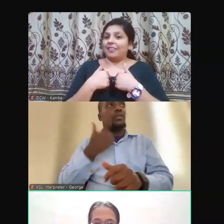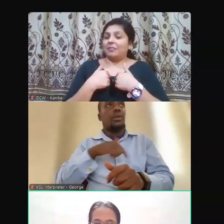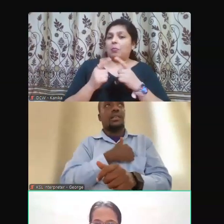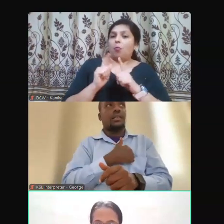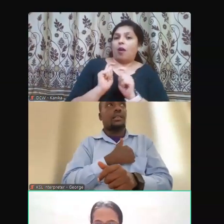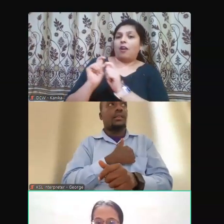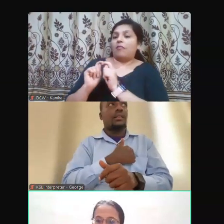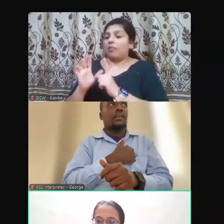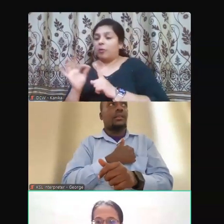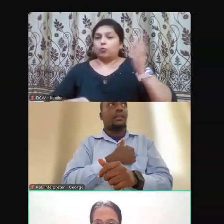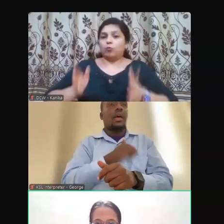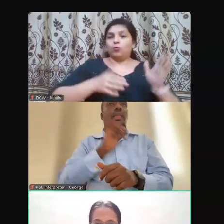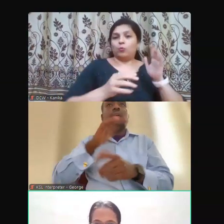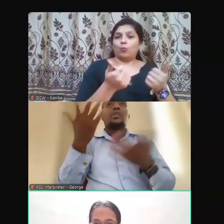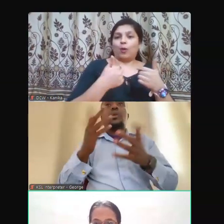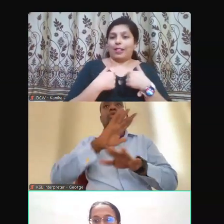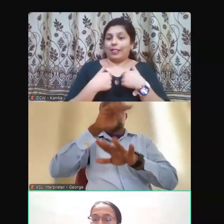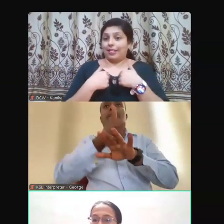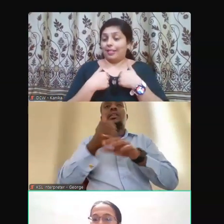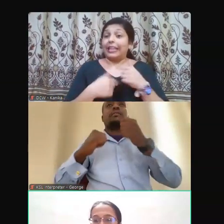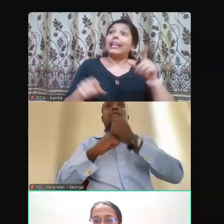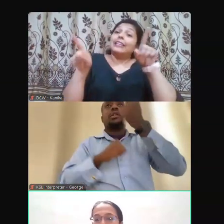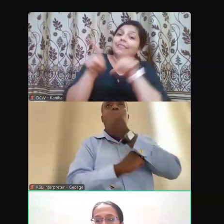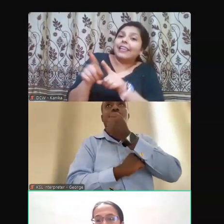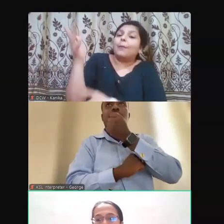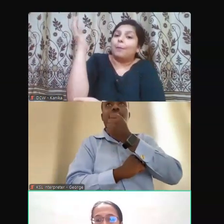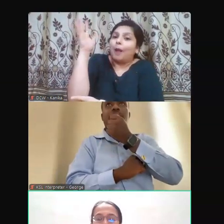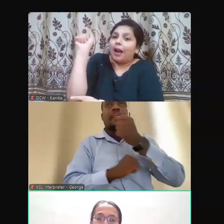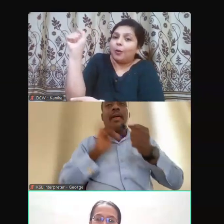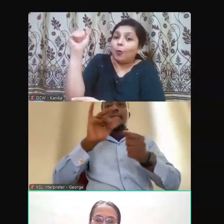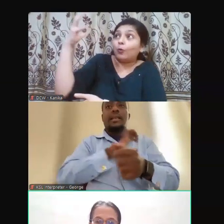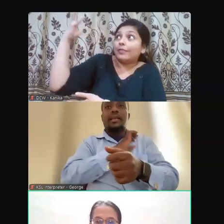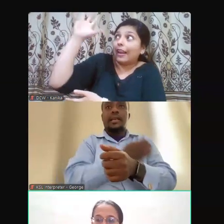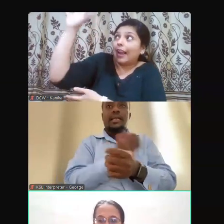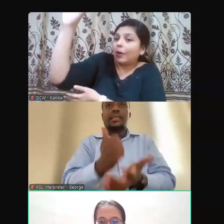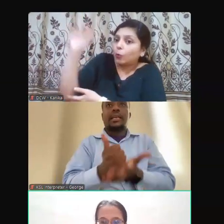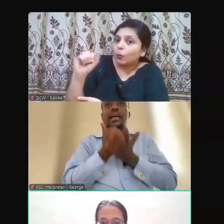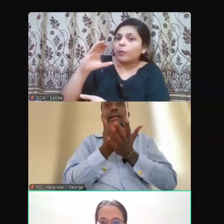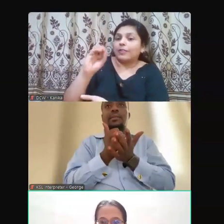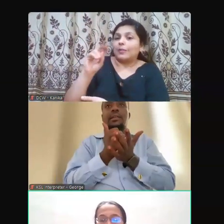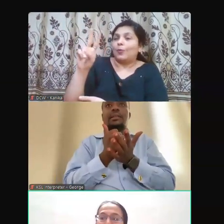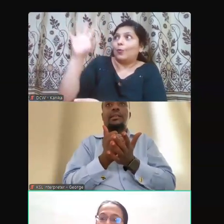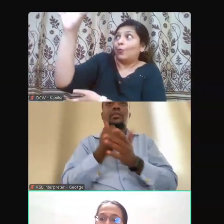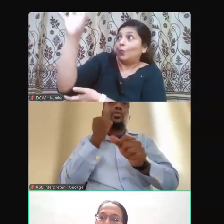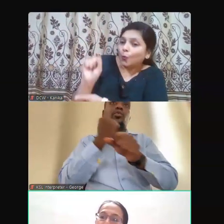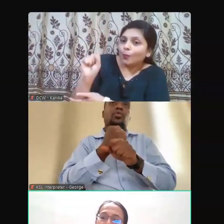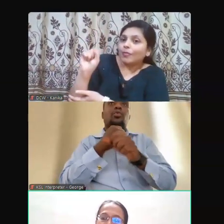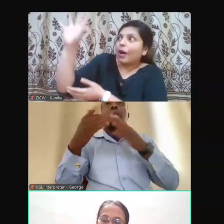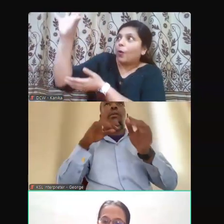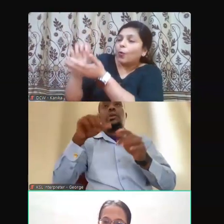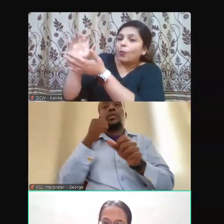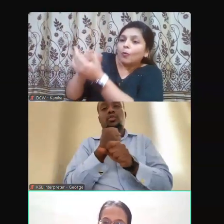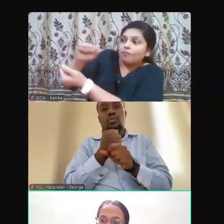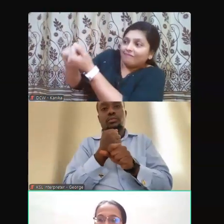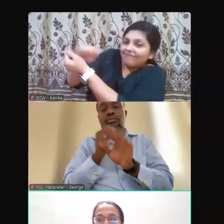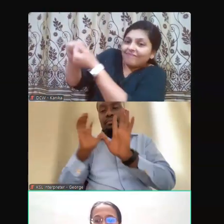the foundation for the deaf child. And that energy helps us to do the various tasks that we're supposed to do. Now you go back